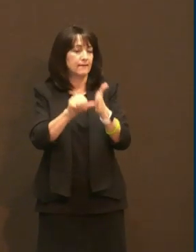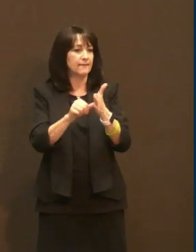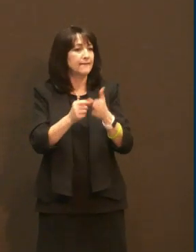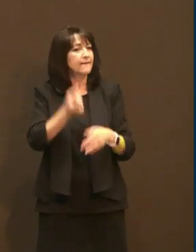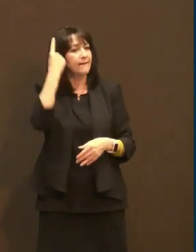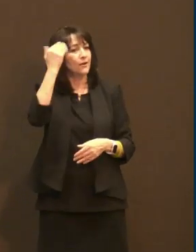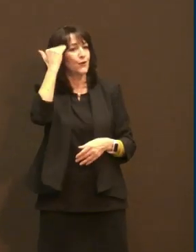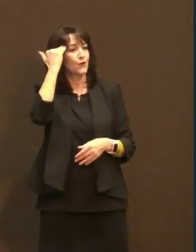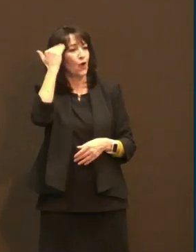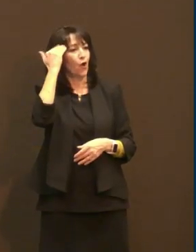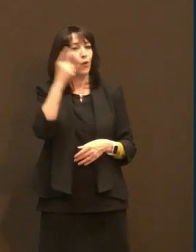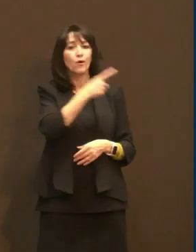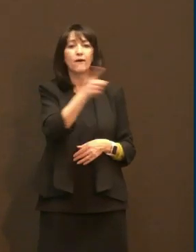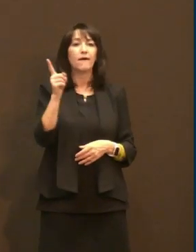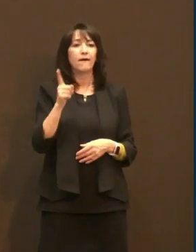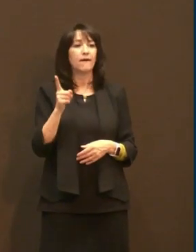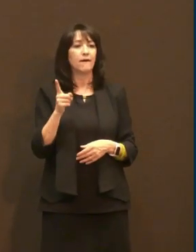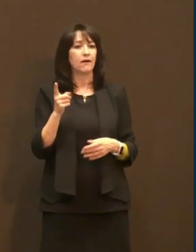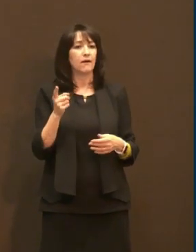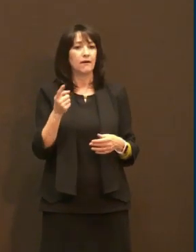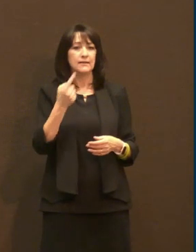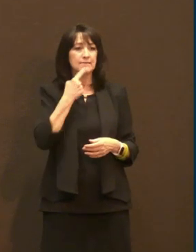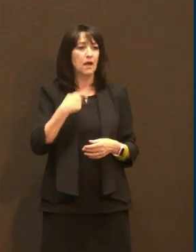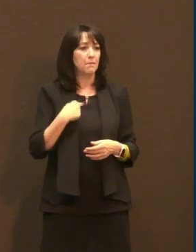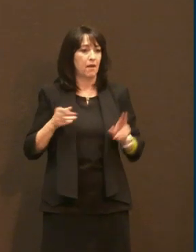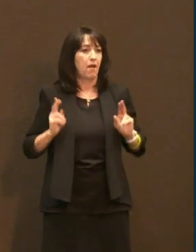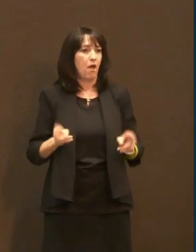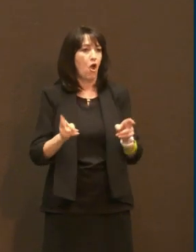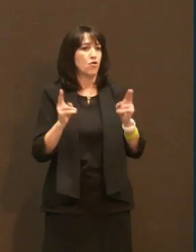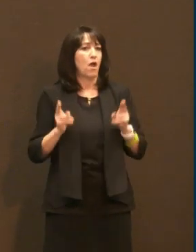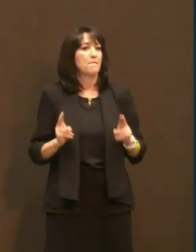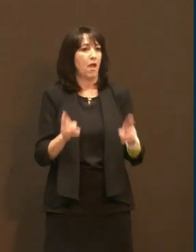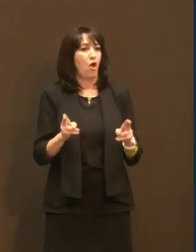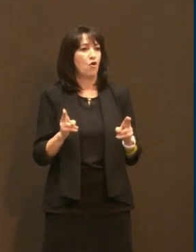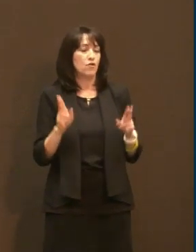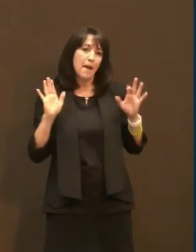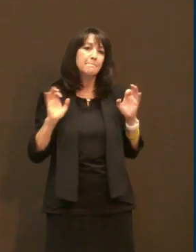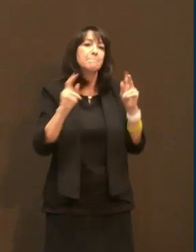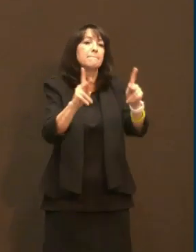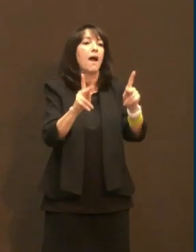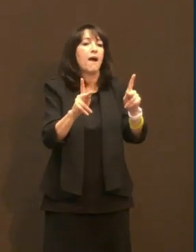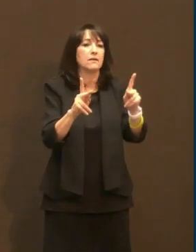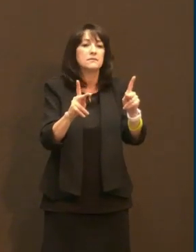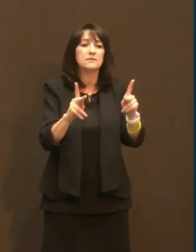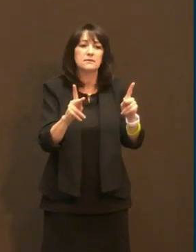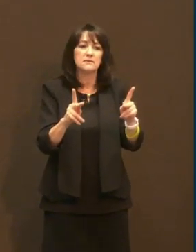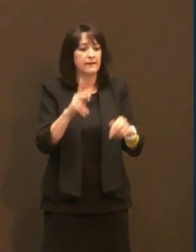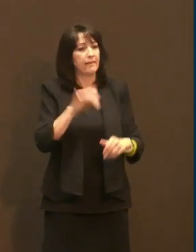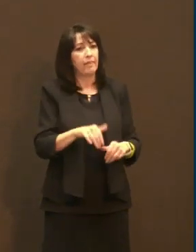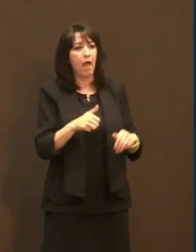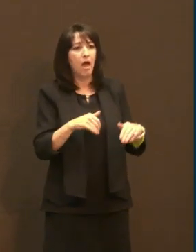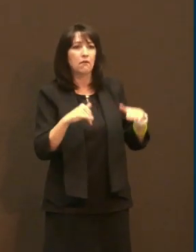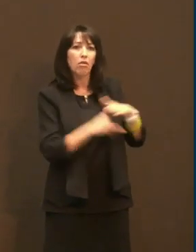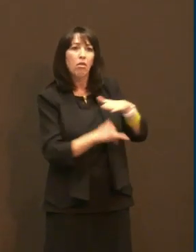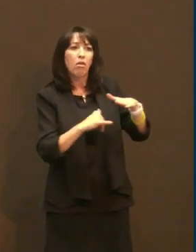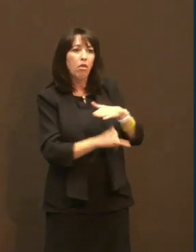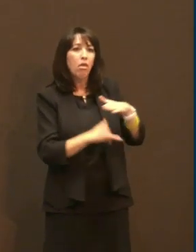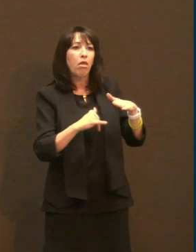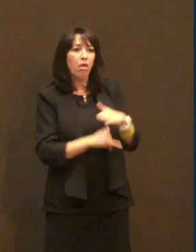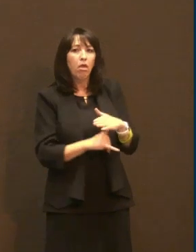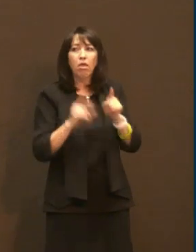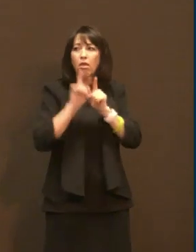get back to business. Everybody's eager to get back to the way things were. We're not going to go back to the way things